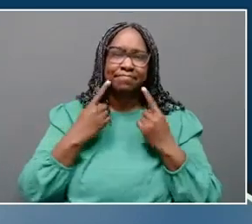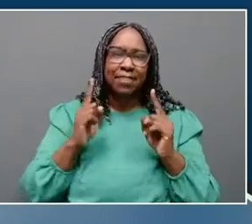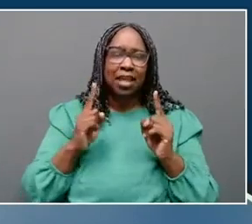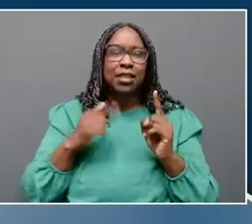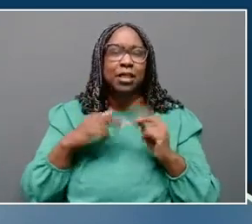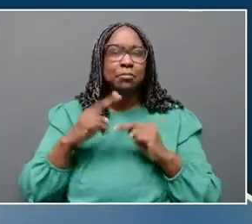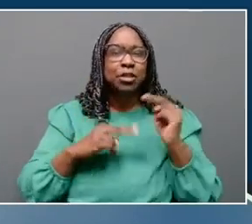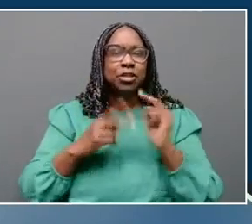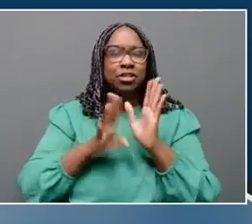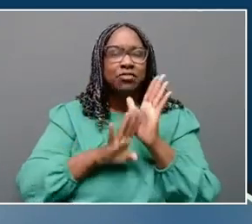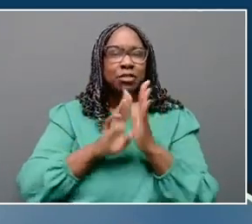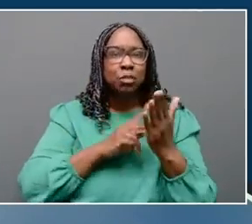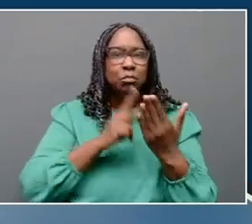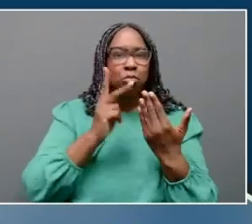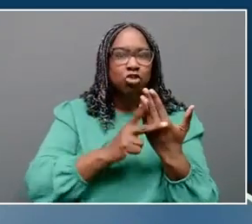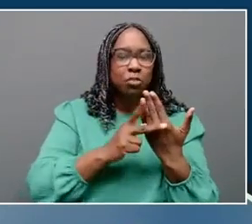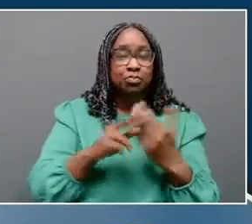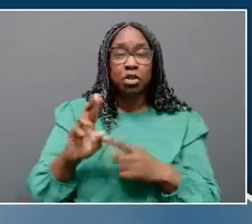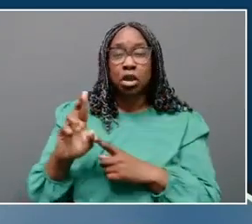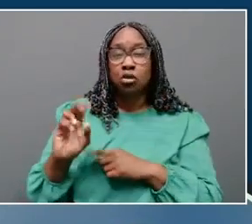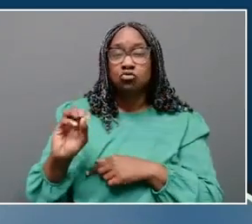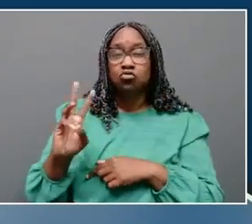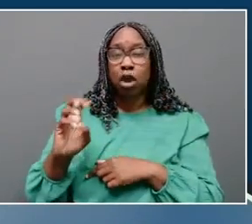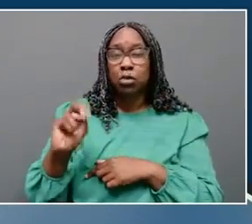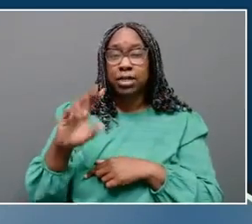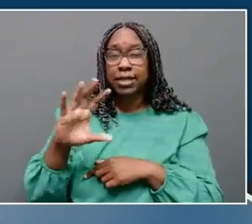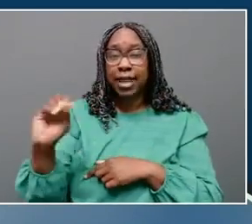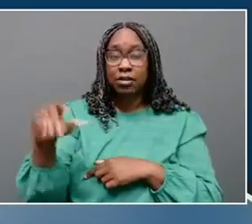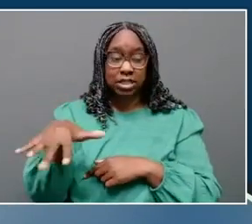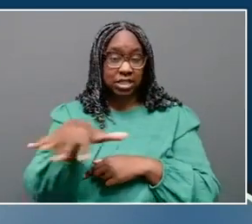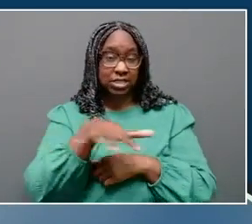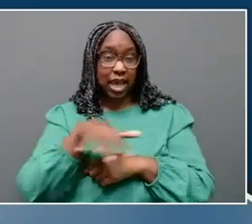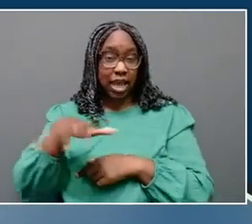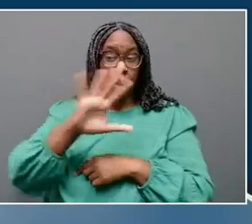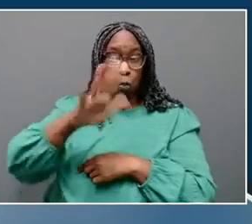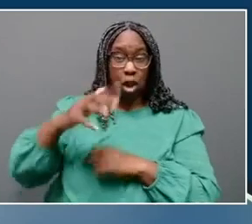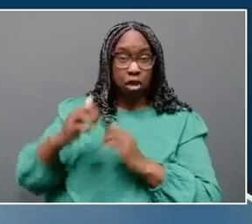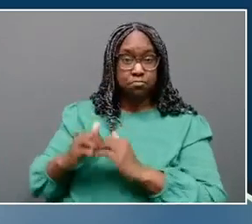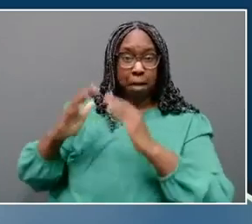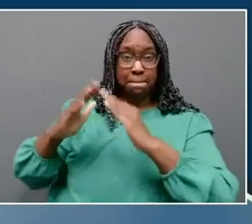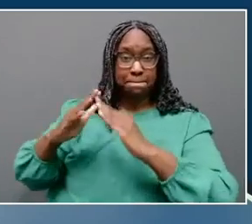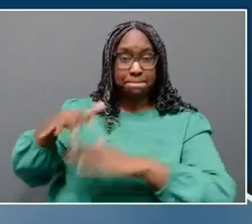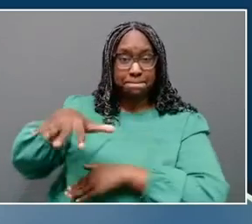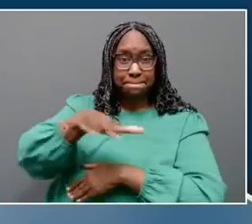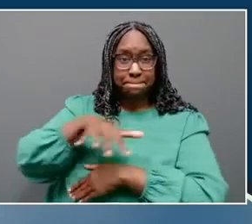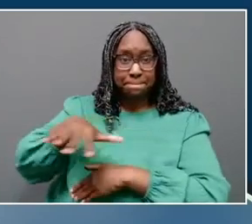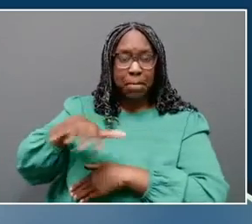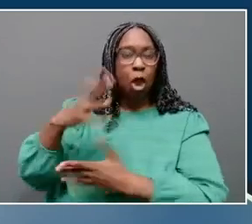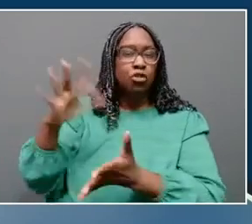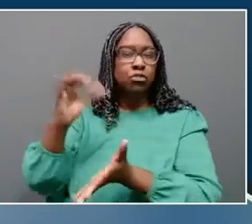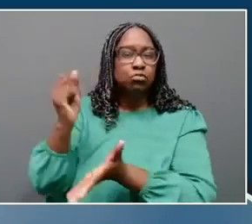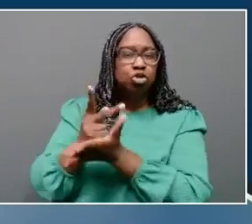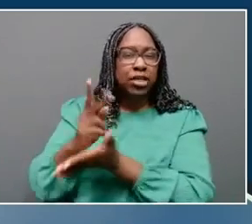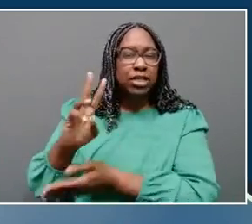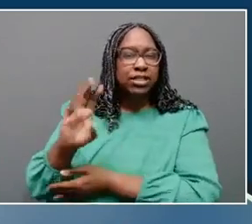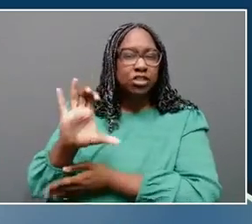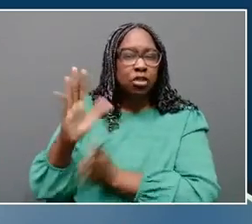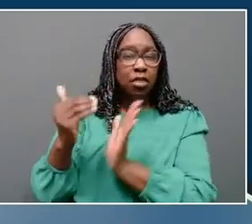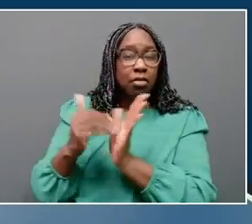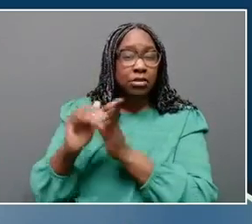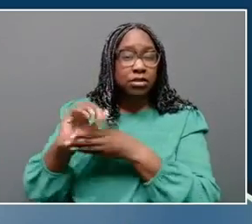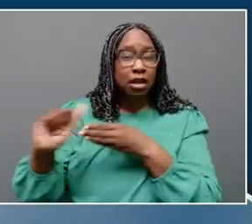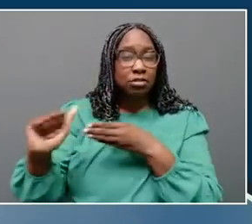programs as the Rowan County site that this is going to be on was approved for $600,000 through the Kentucky Product